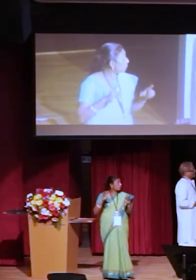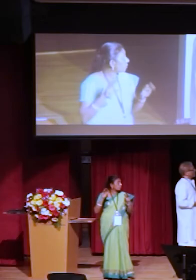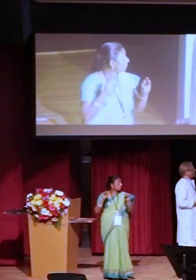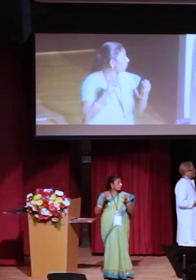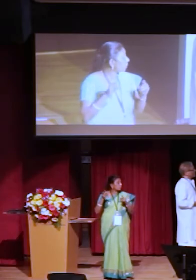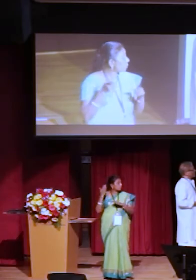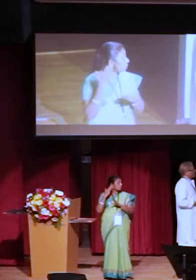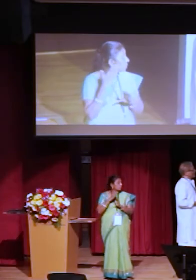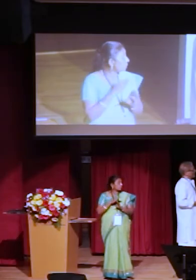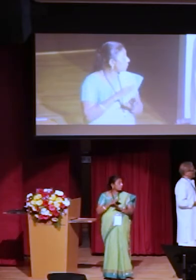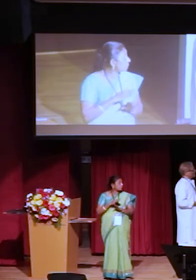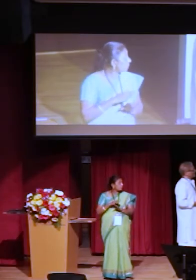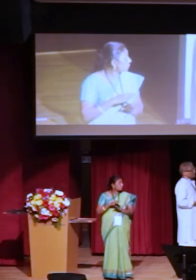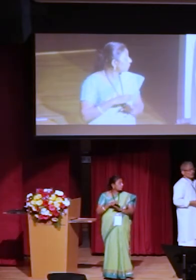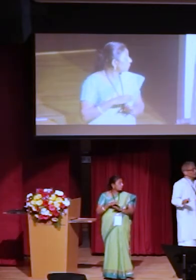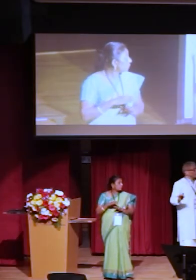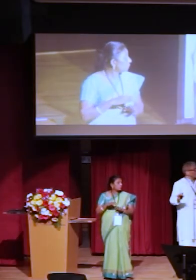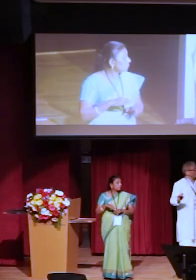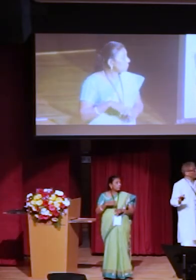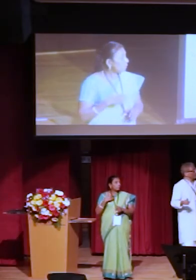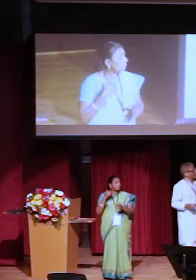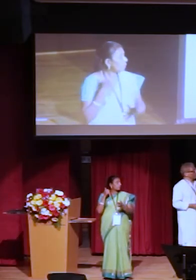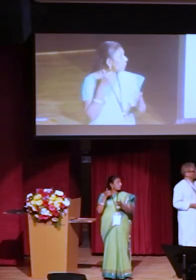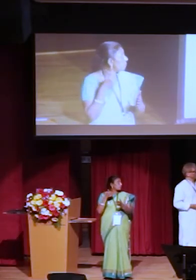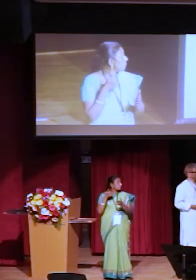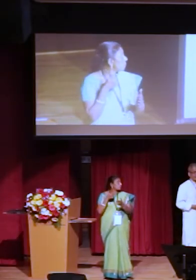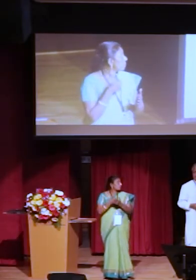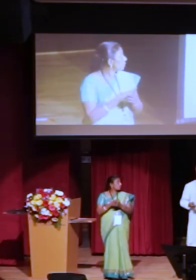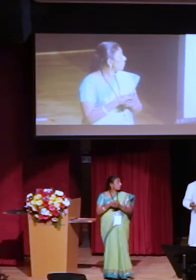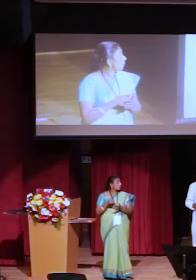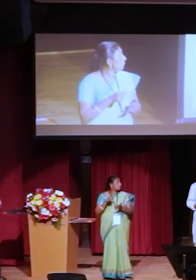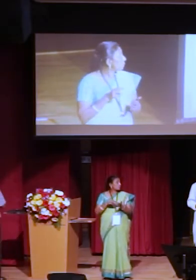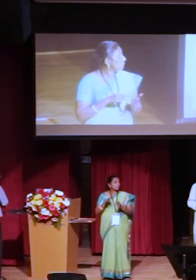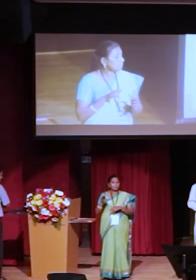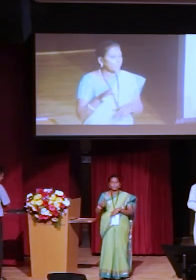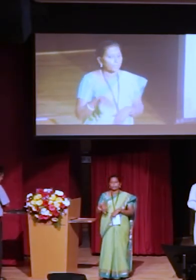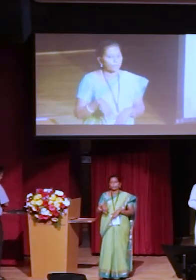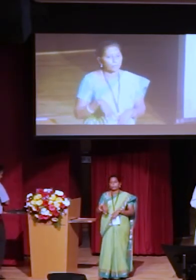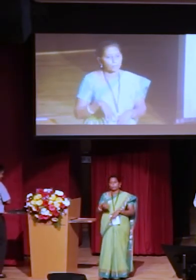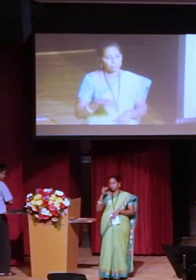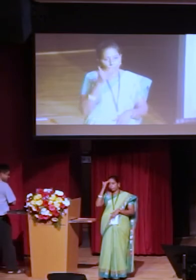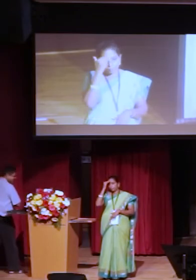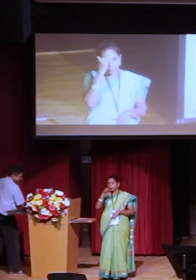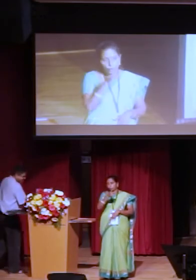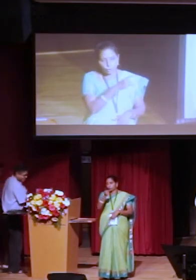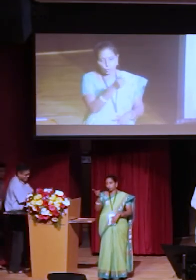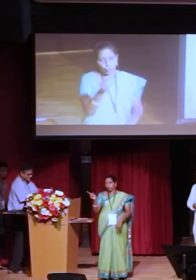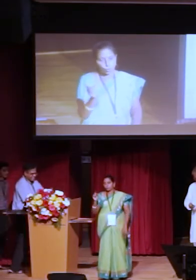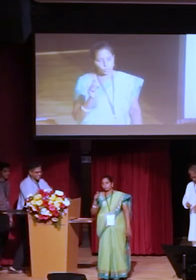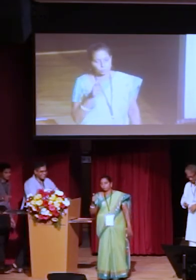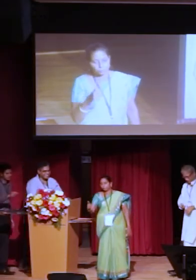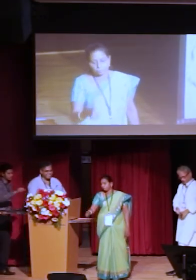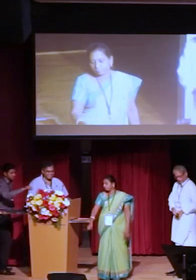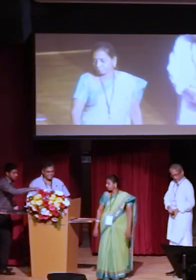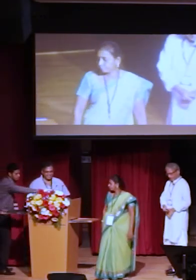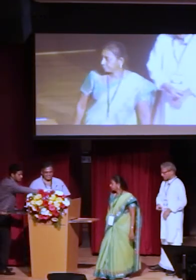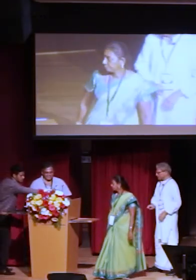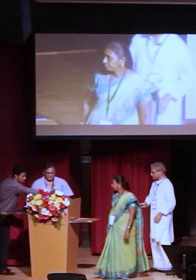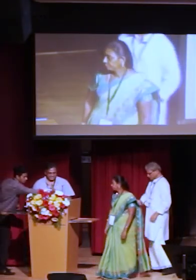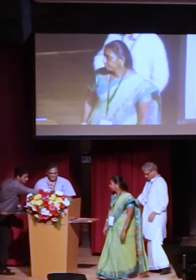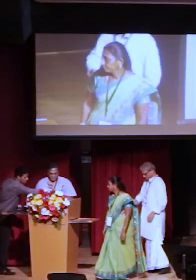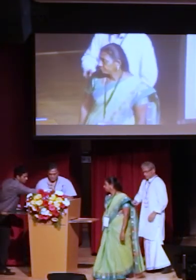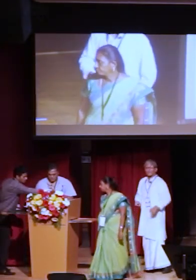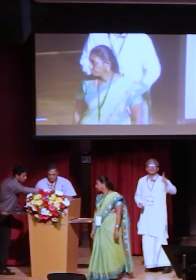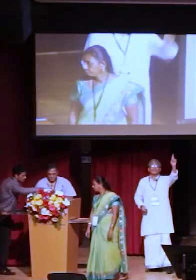years now. And so I'll stop because I think we are in time. Thank you so much for giving me the opportunity.